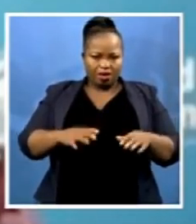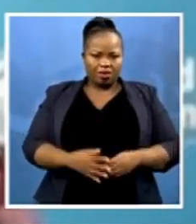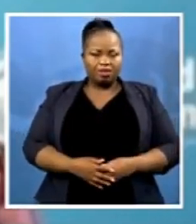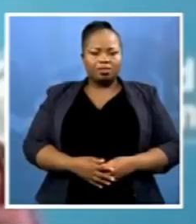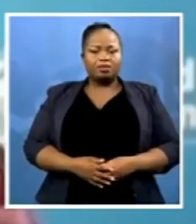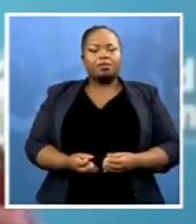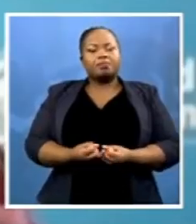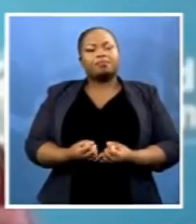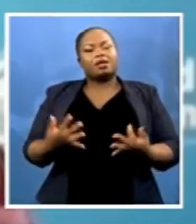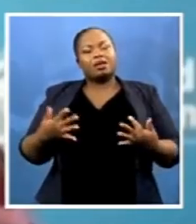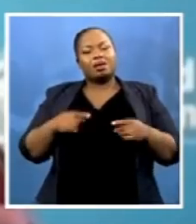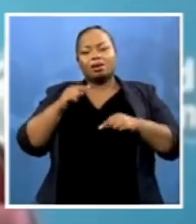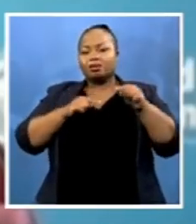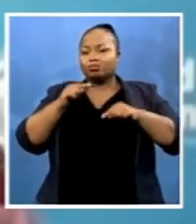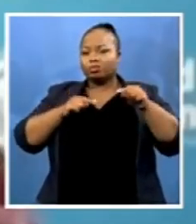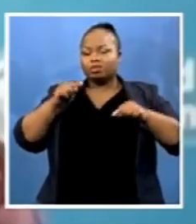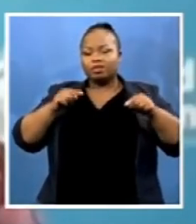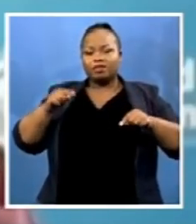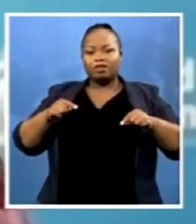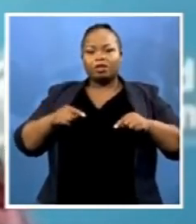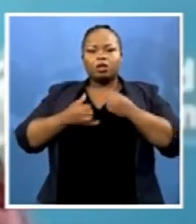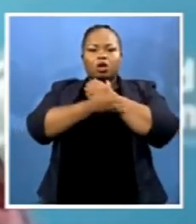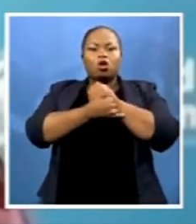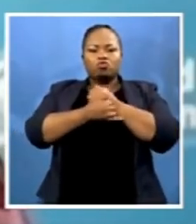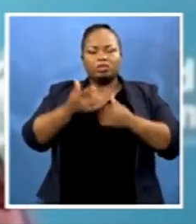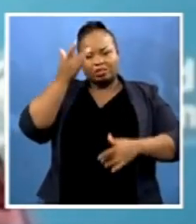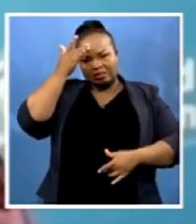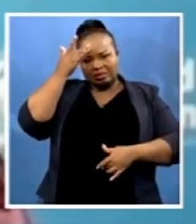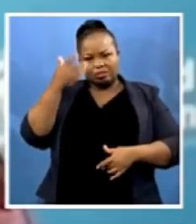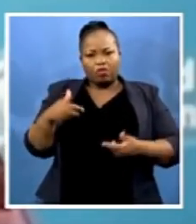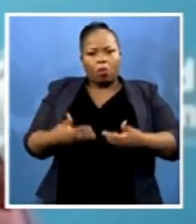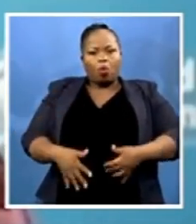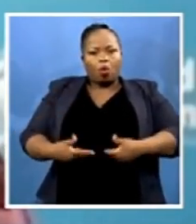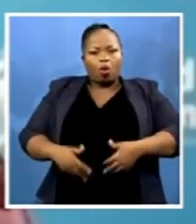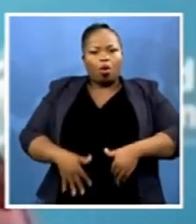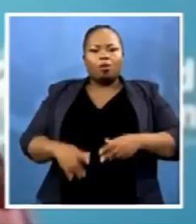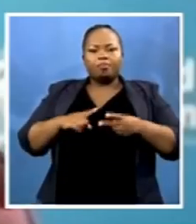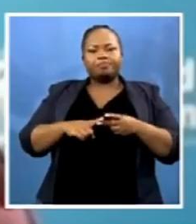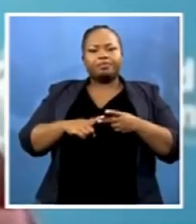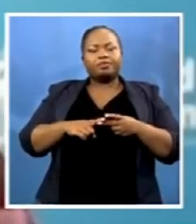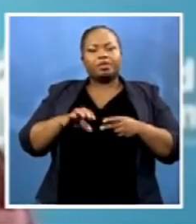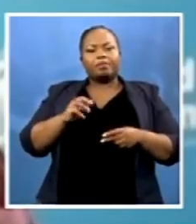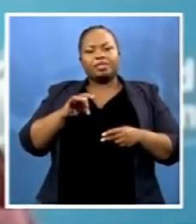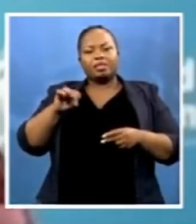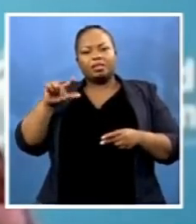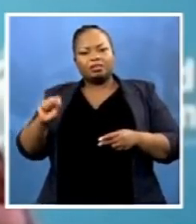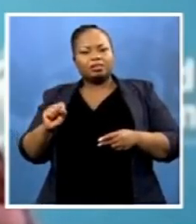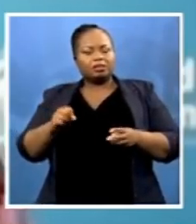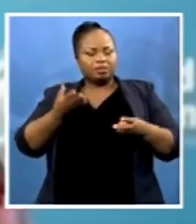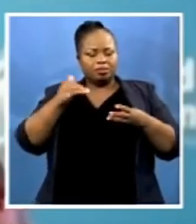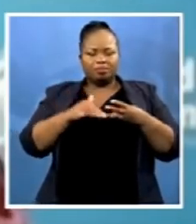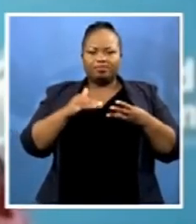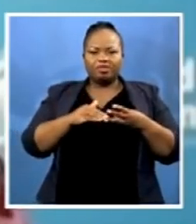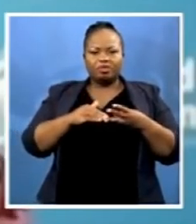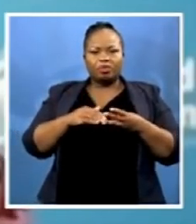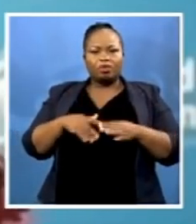measles outbreaks, cholera outbreaks, as well as outbreaks of vaccine-derived poliovirus type 2,